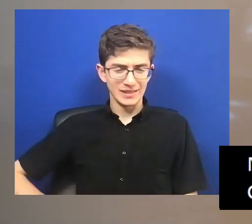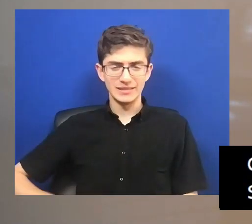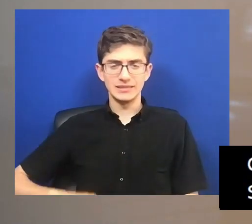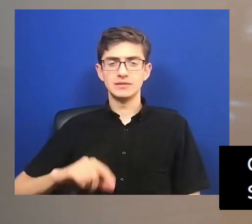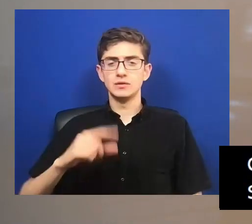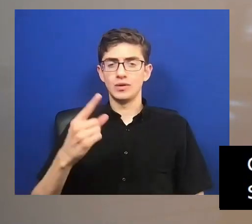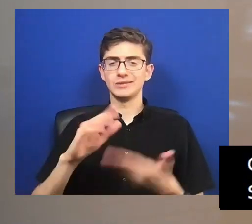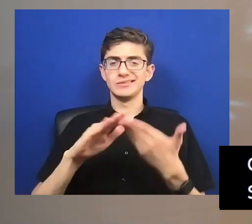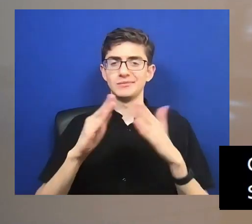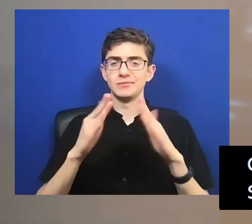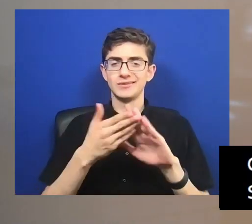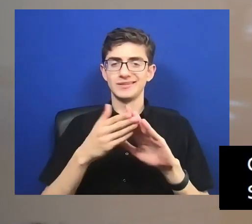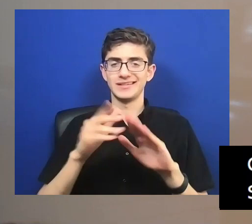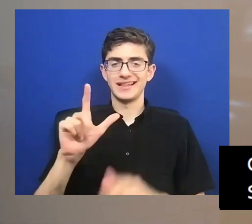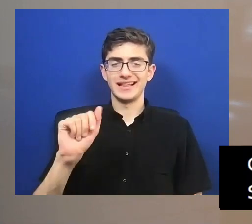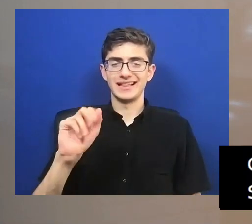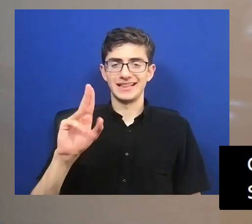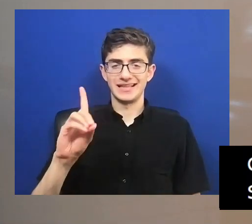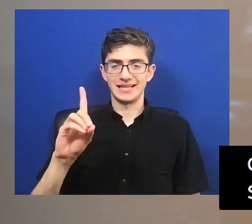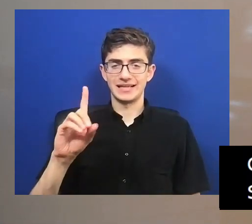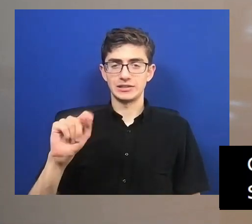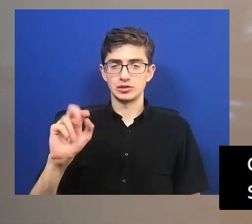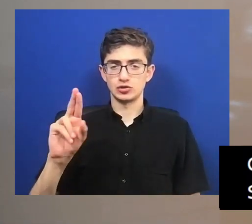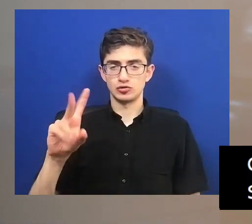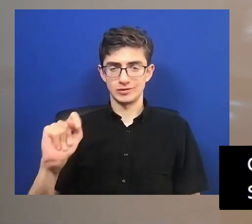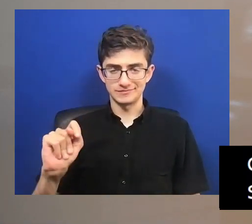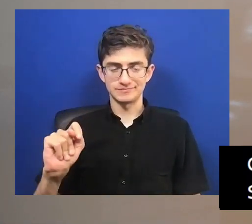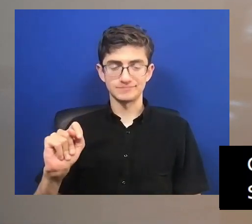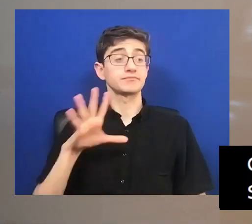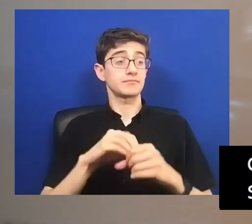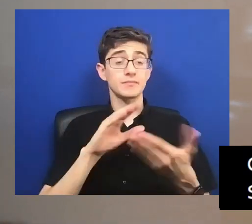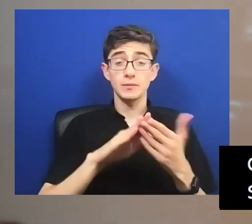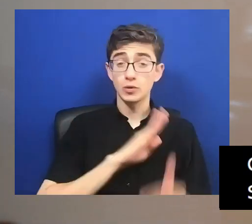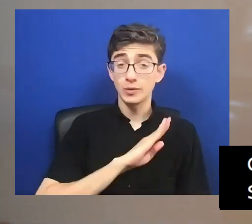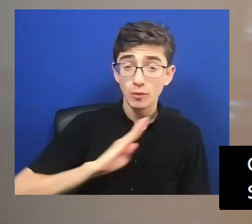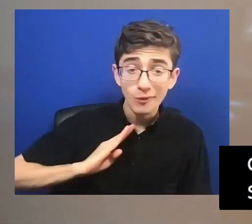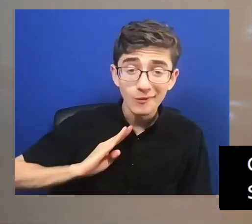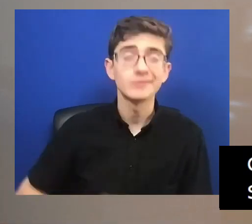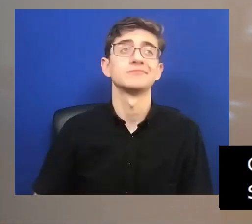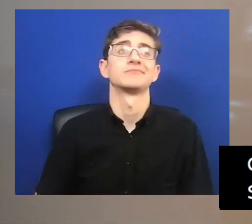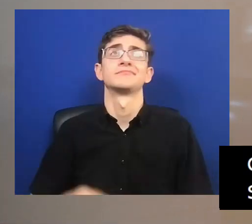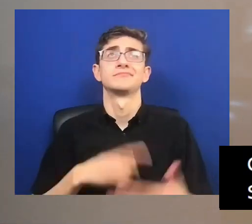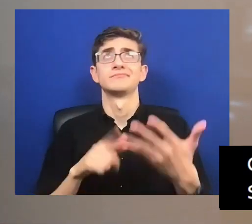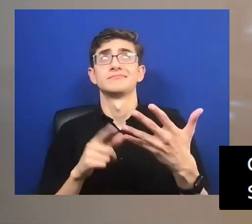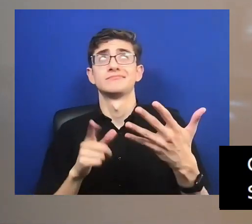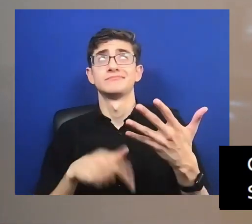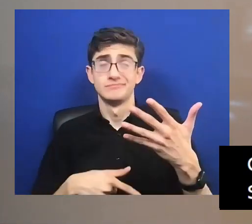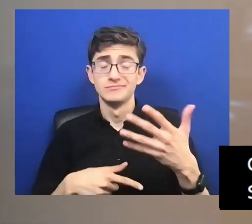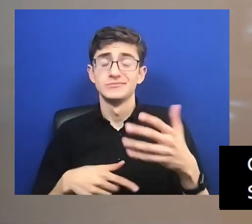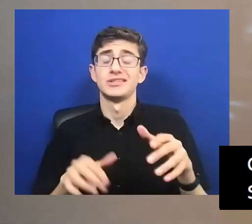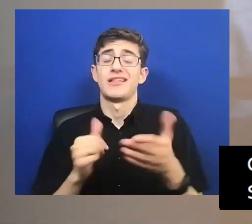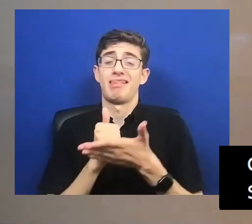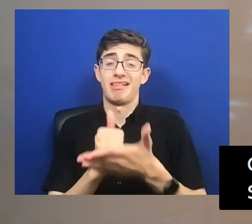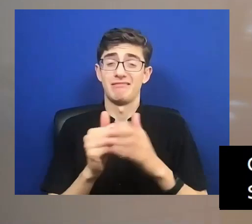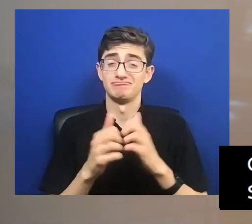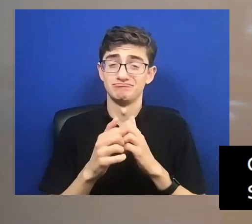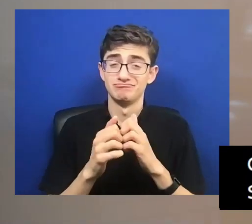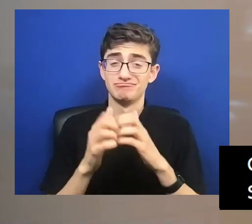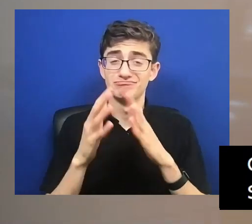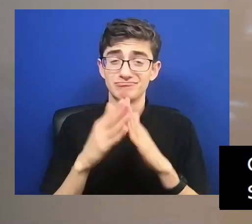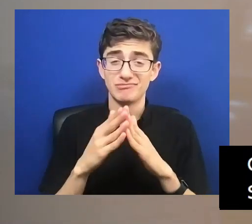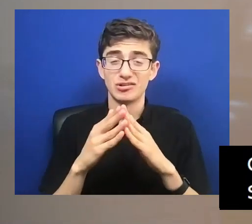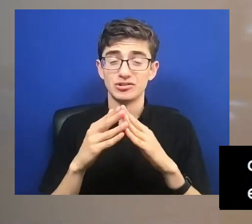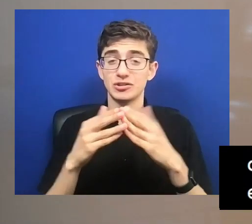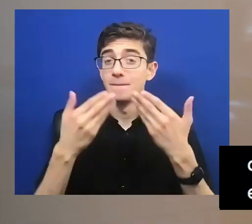served on her community board and helped launch citywide campaign for public internet, my